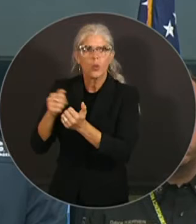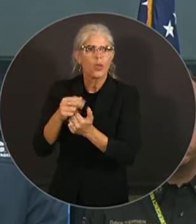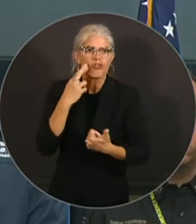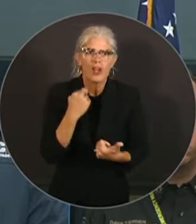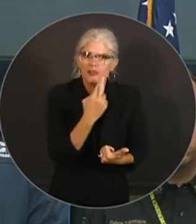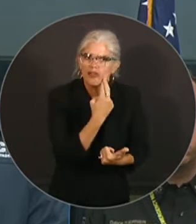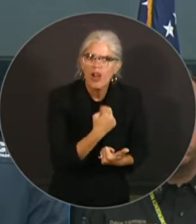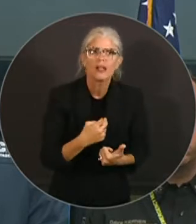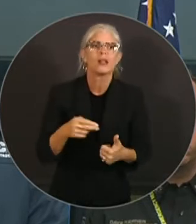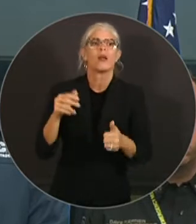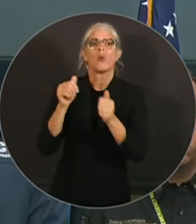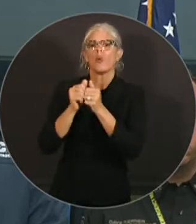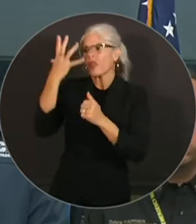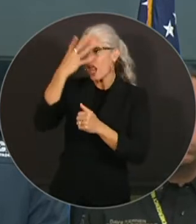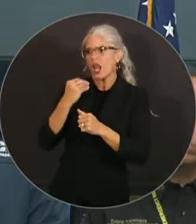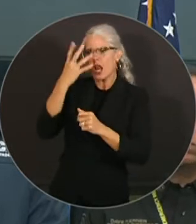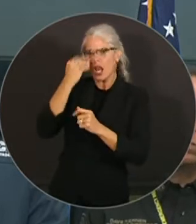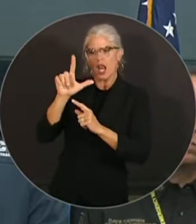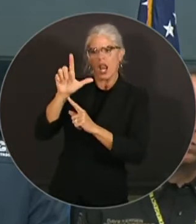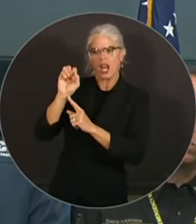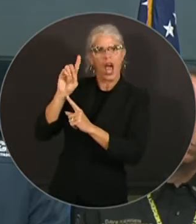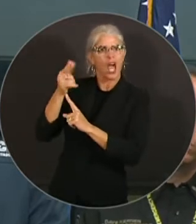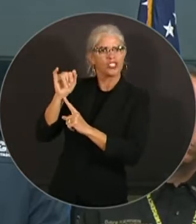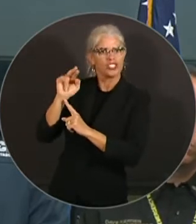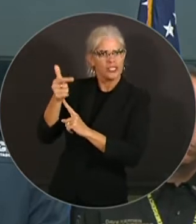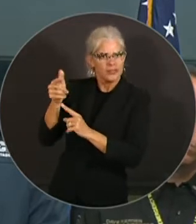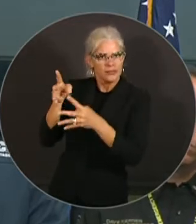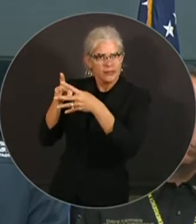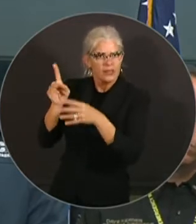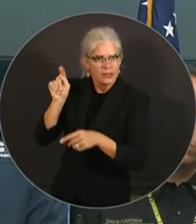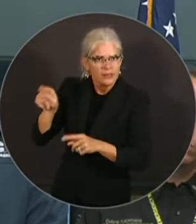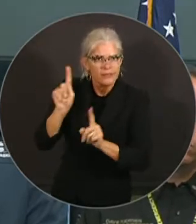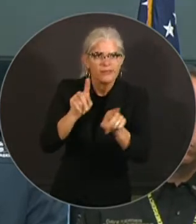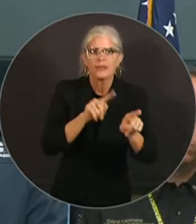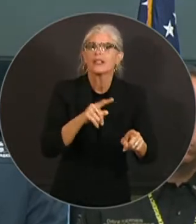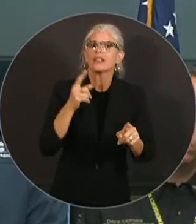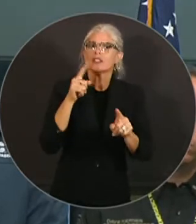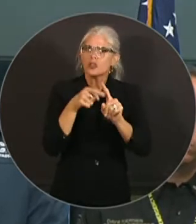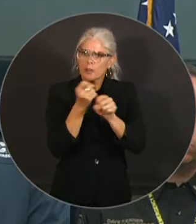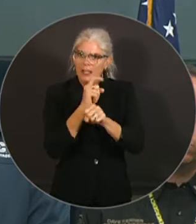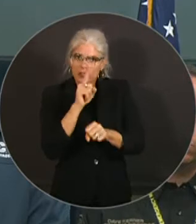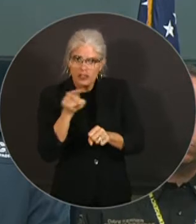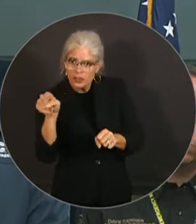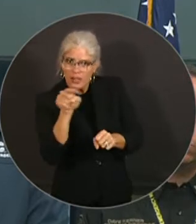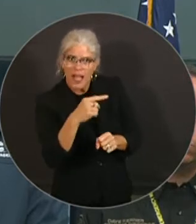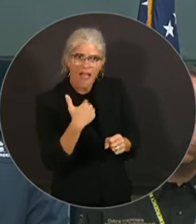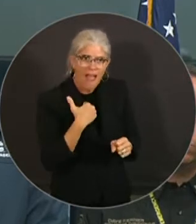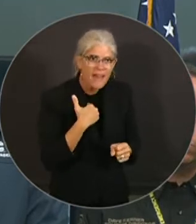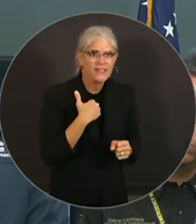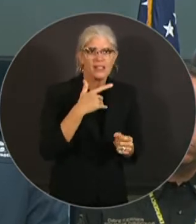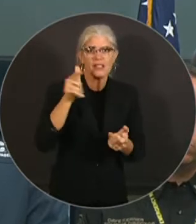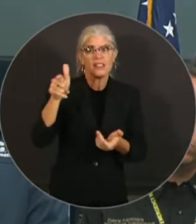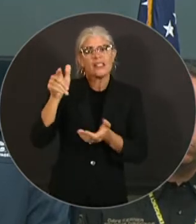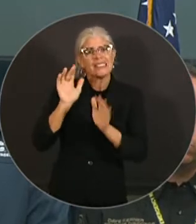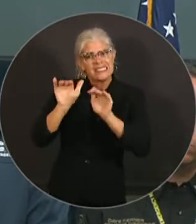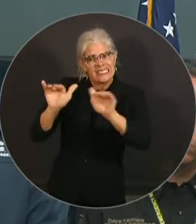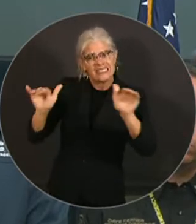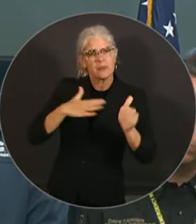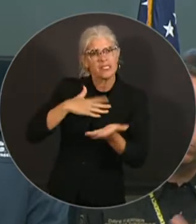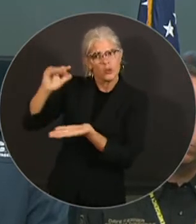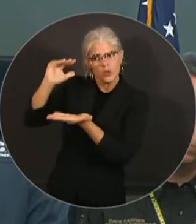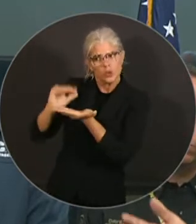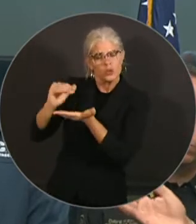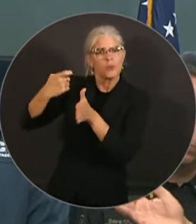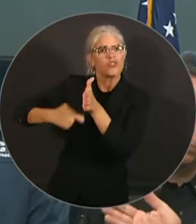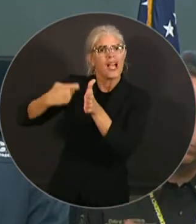Association to continue to, as is standard in these emergencies, encourage hotels to reduce prices. Floridians